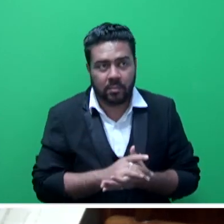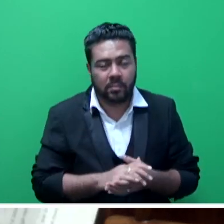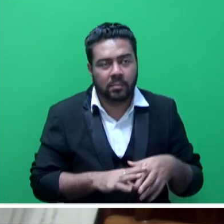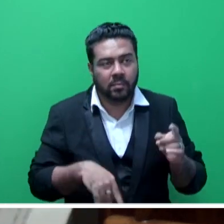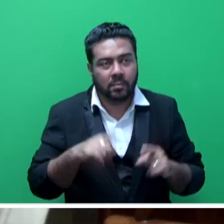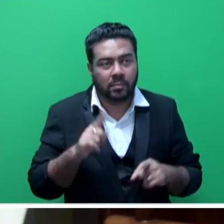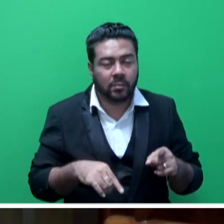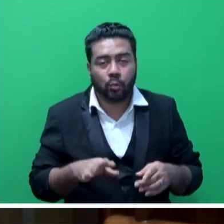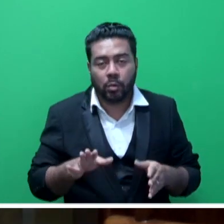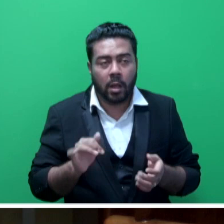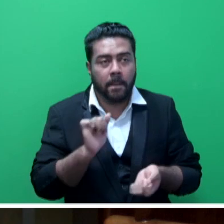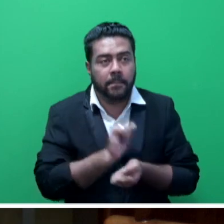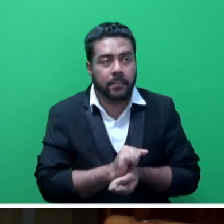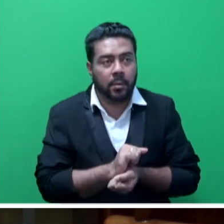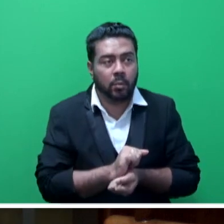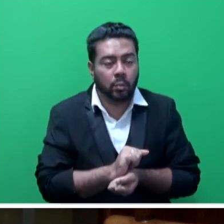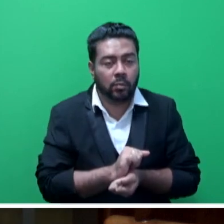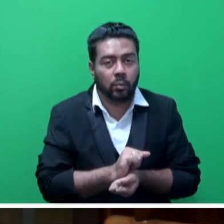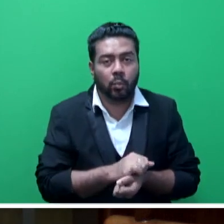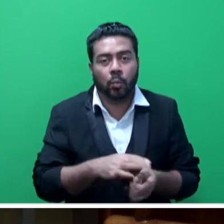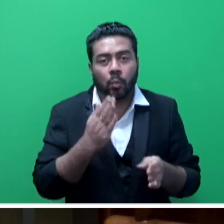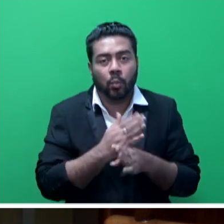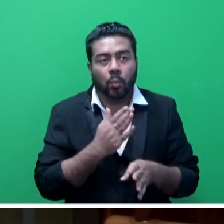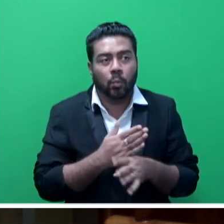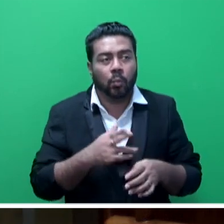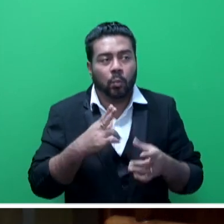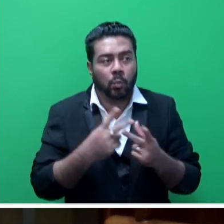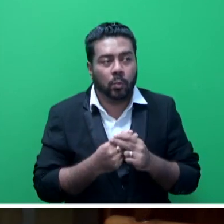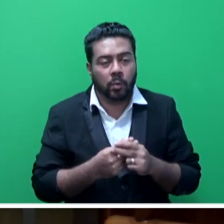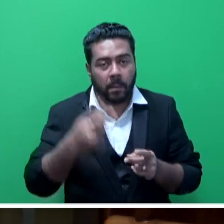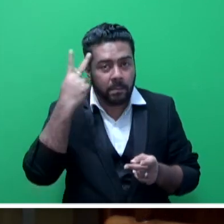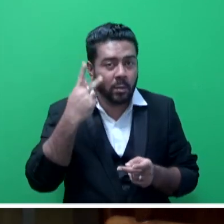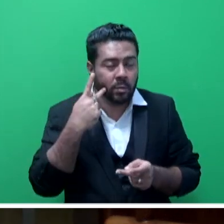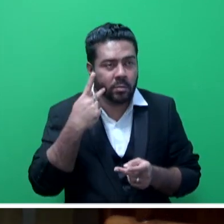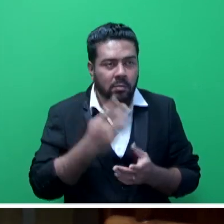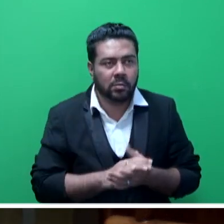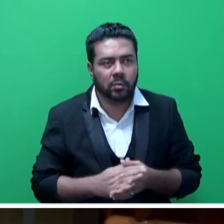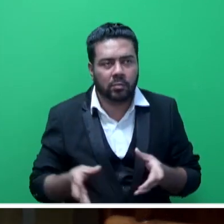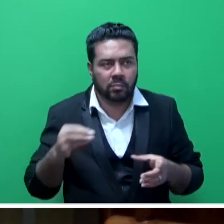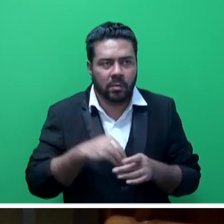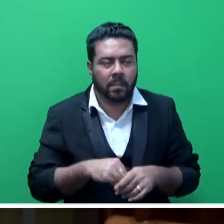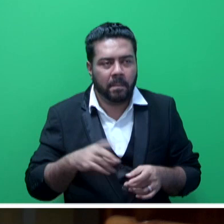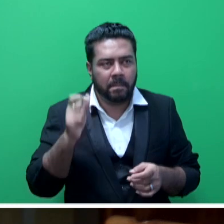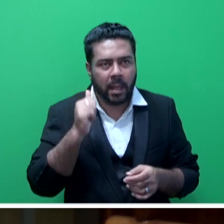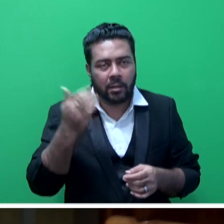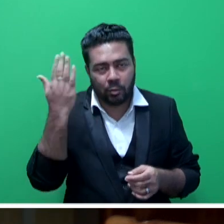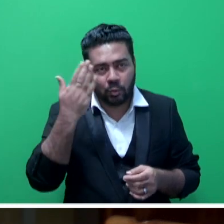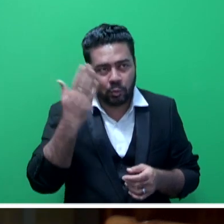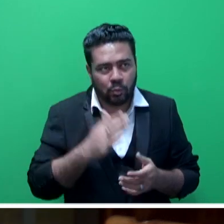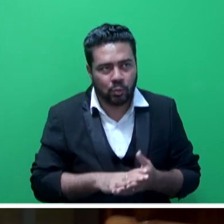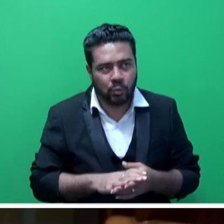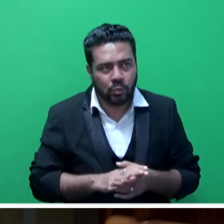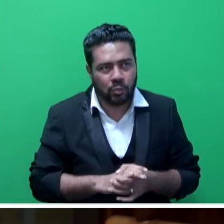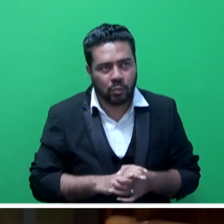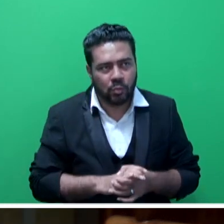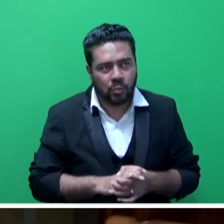with our police force, and who we will work with the parents to put them back in school. I had a meeting with the parents last week,